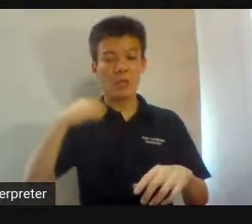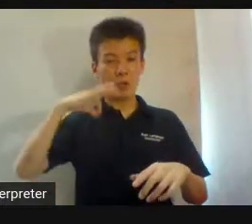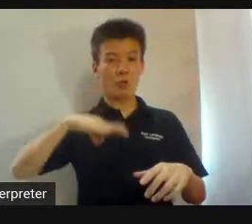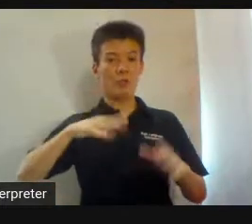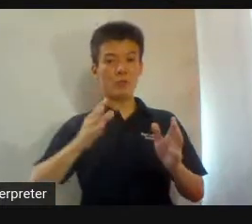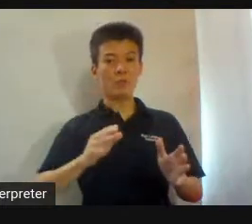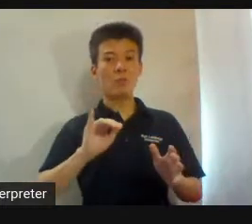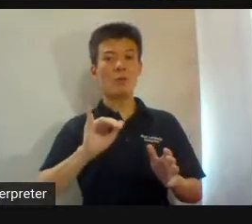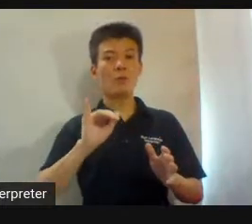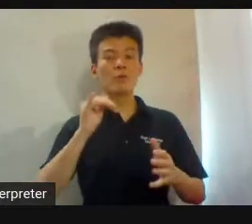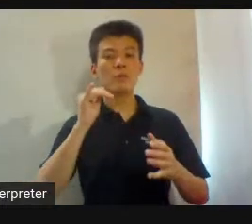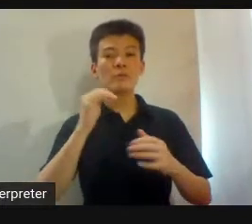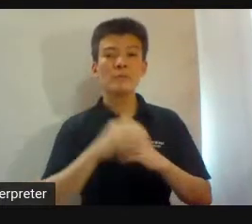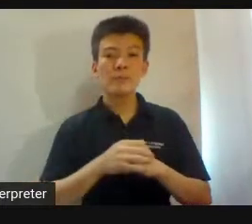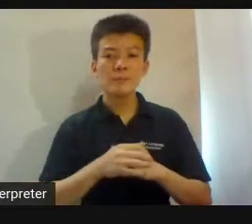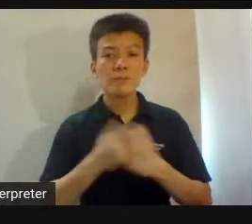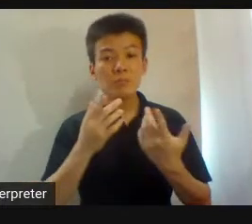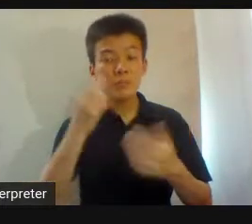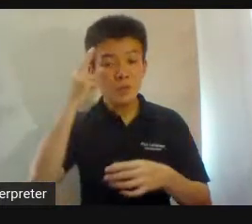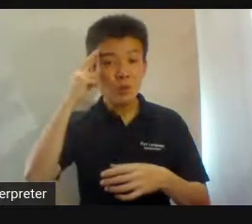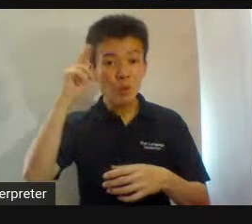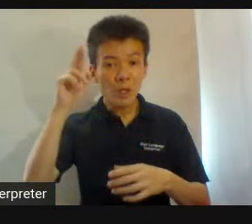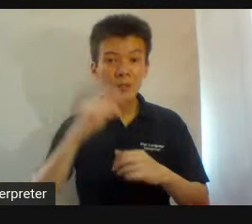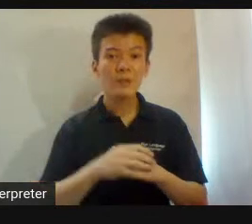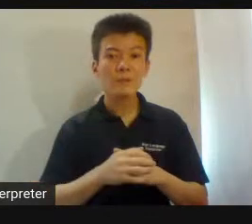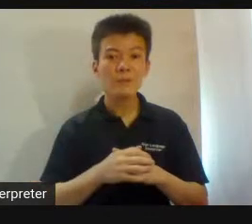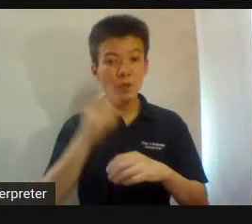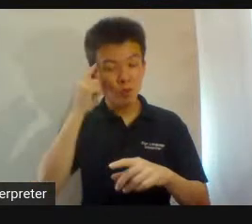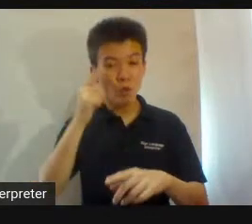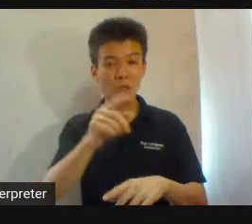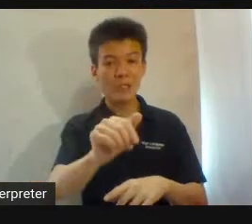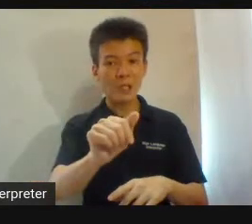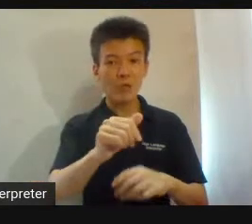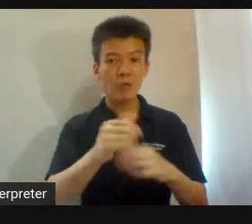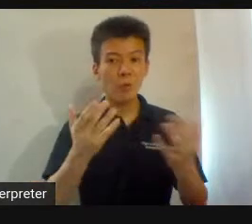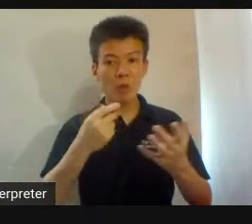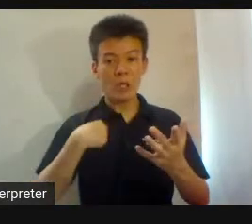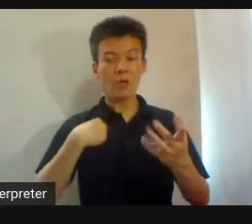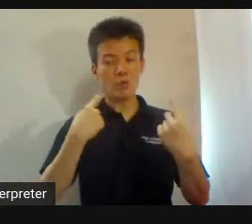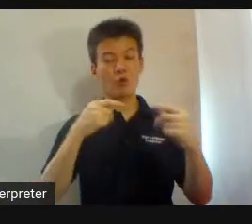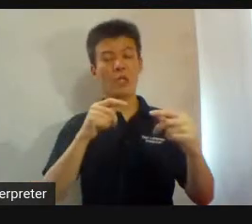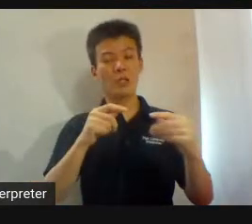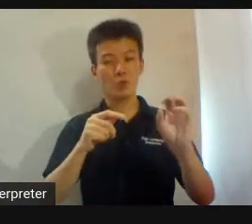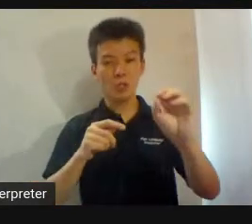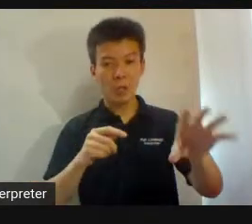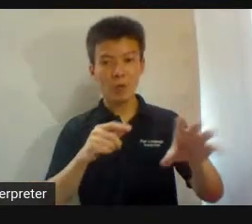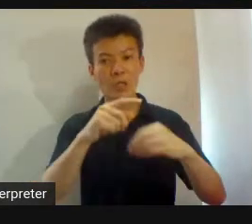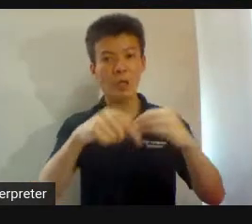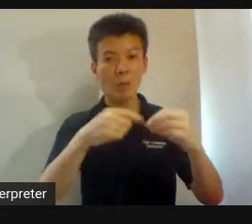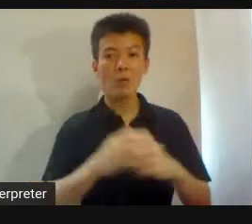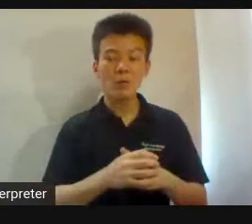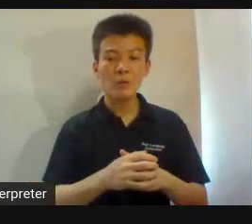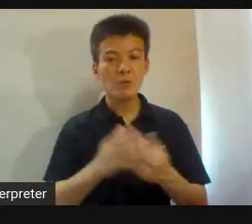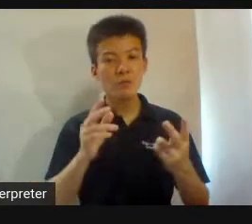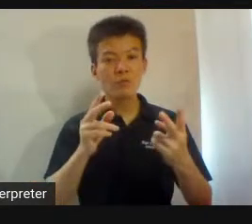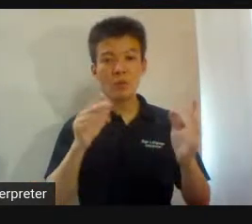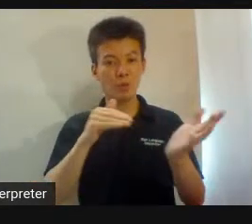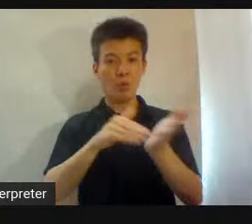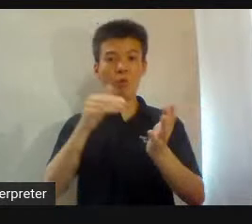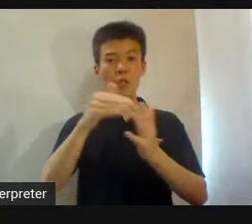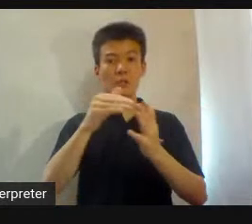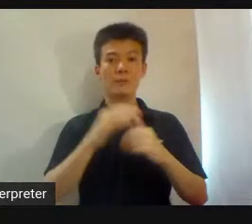beneficiary was able to actually realize for herself what I was trying to tell her about. Yeah, so very often I